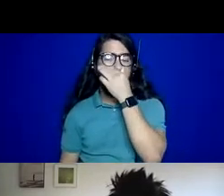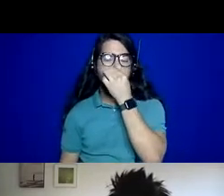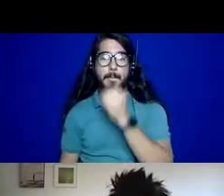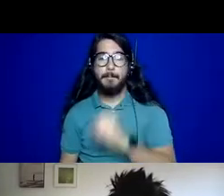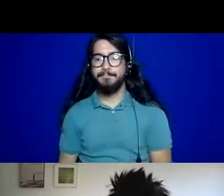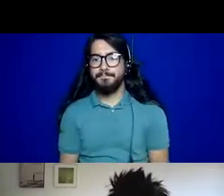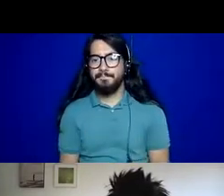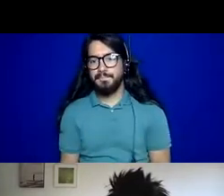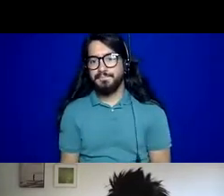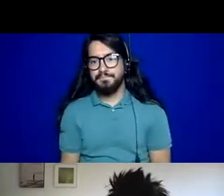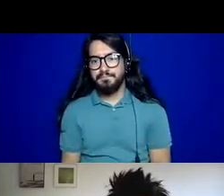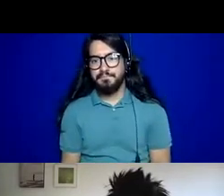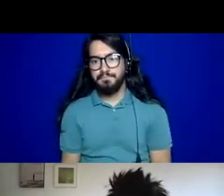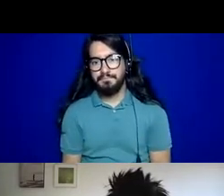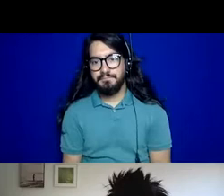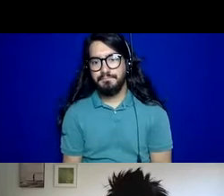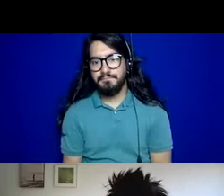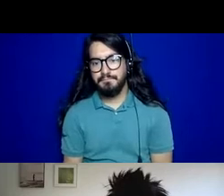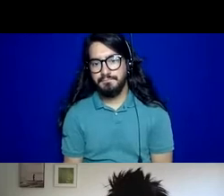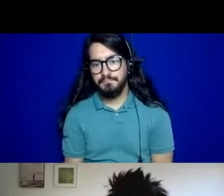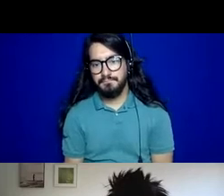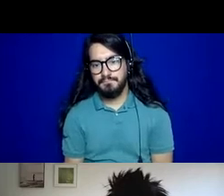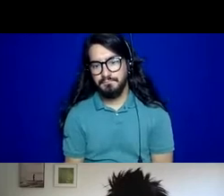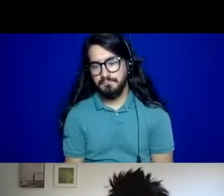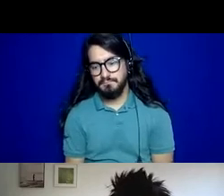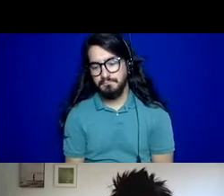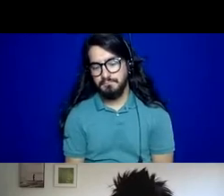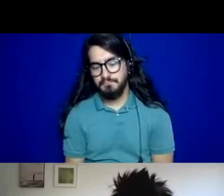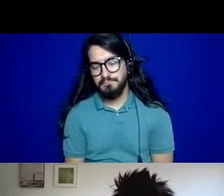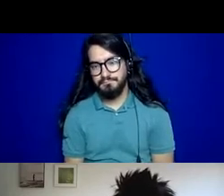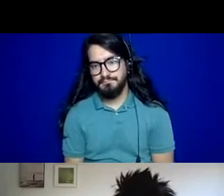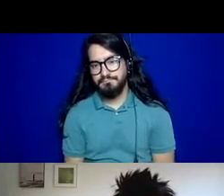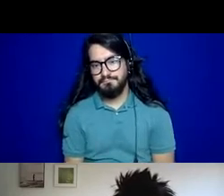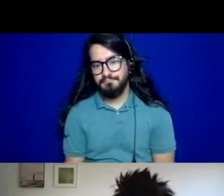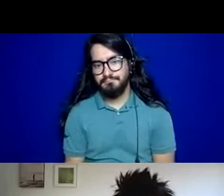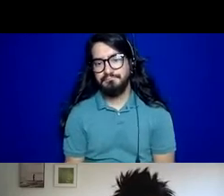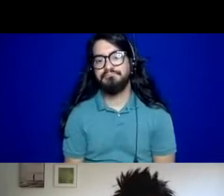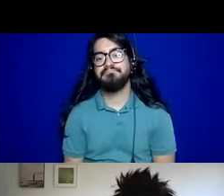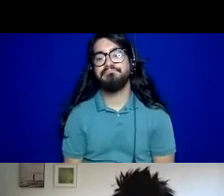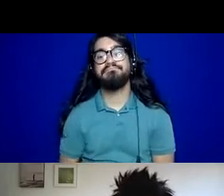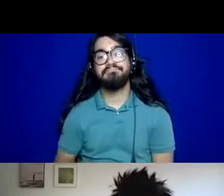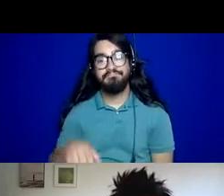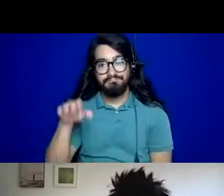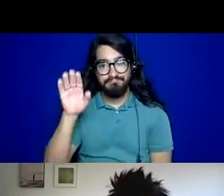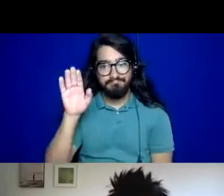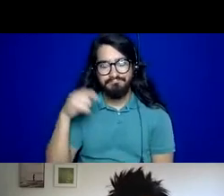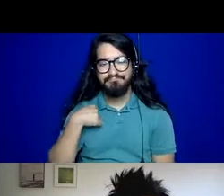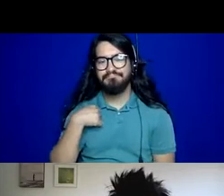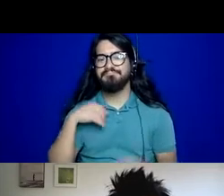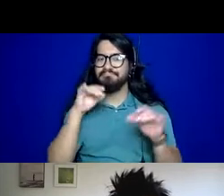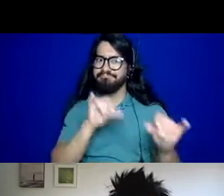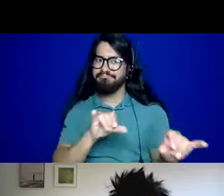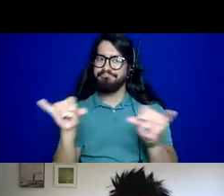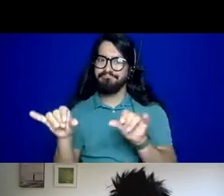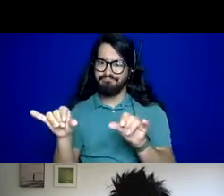Yeah. A little bit similar for me.